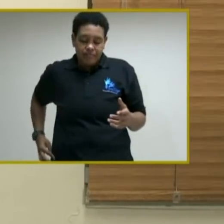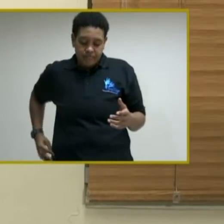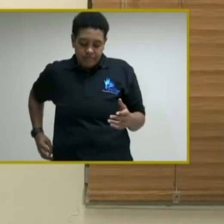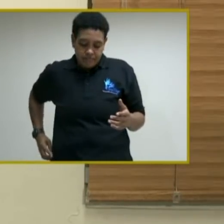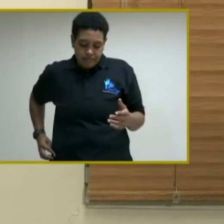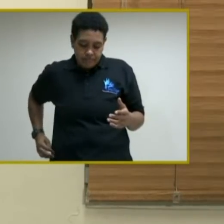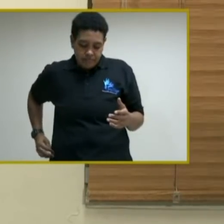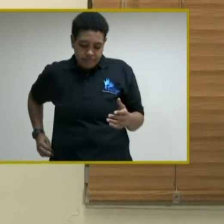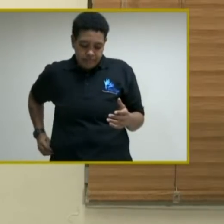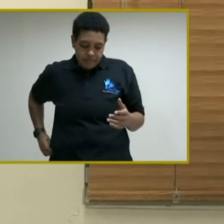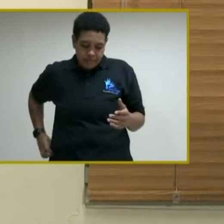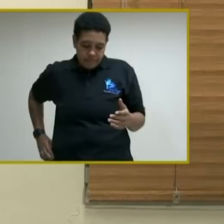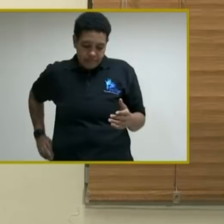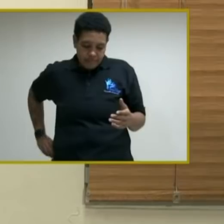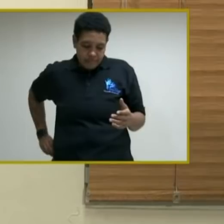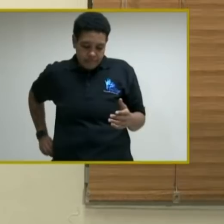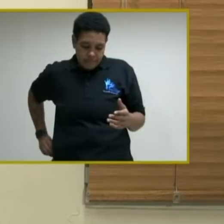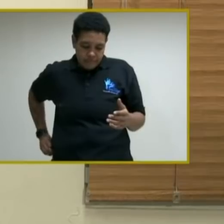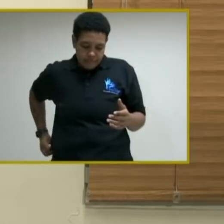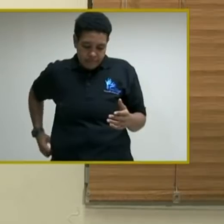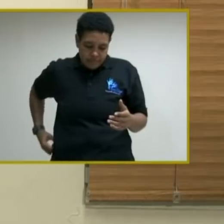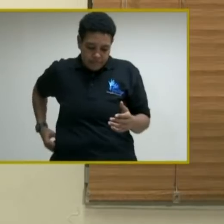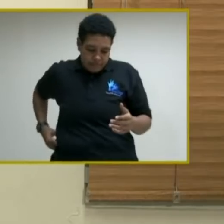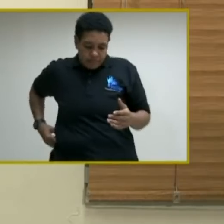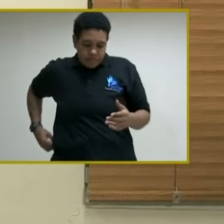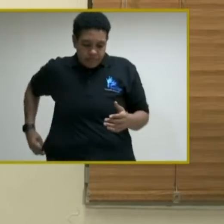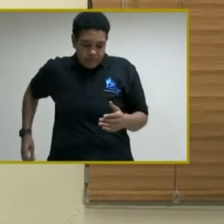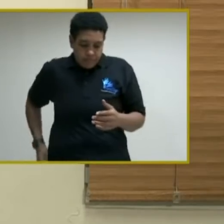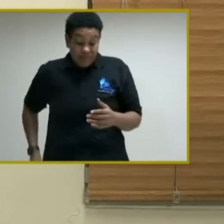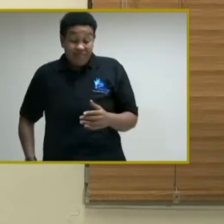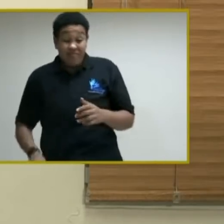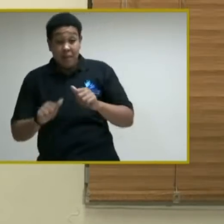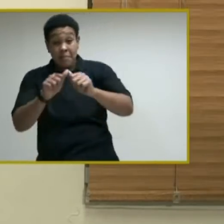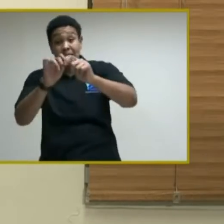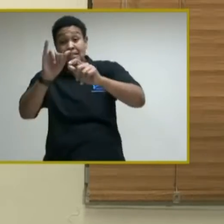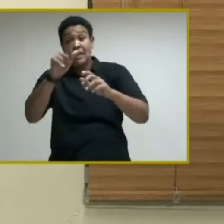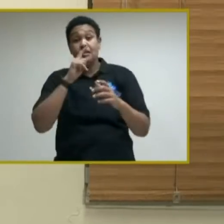below 1 that will keep the numbers going down.